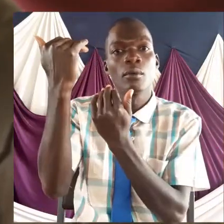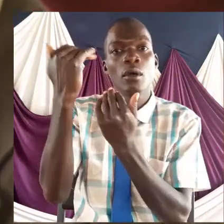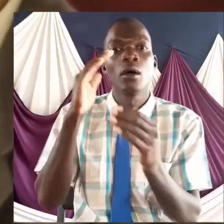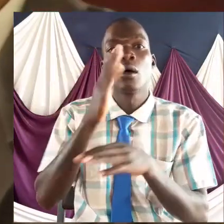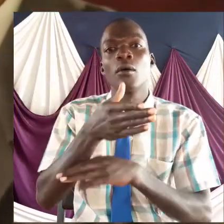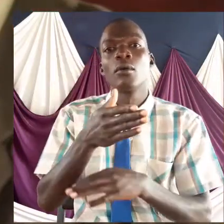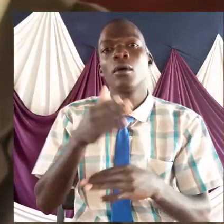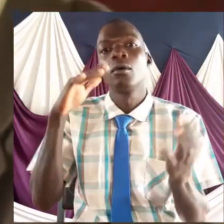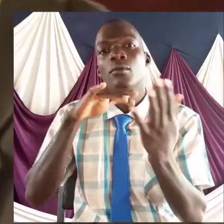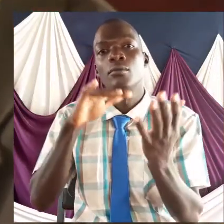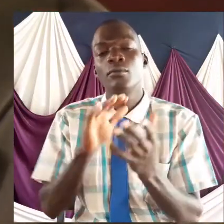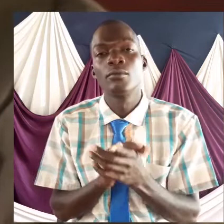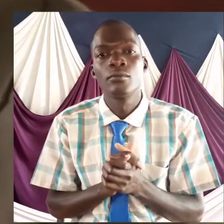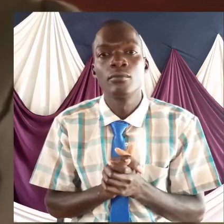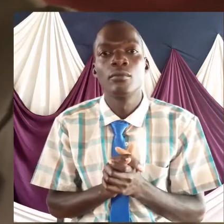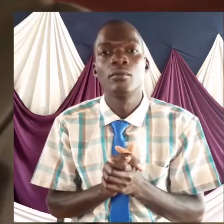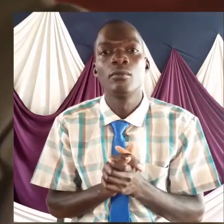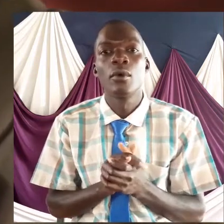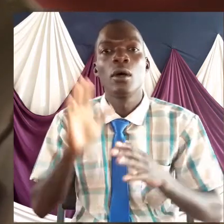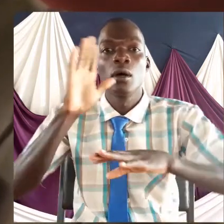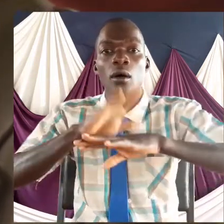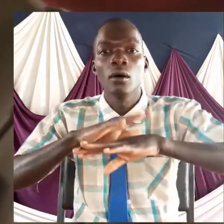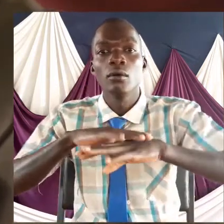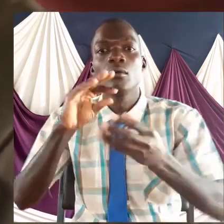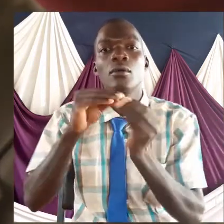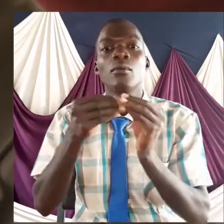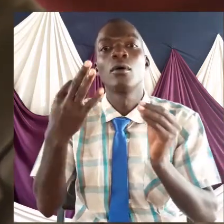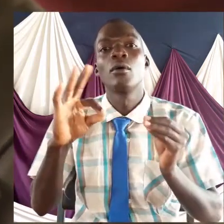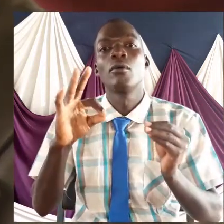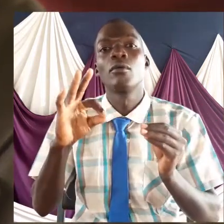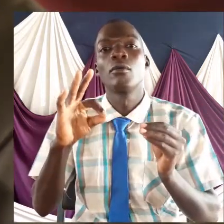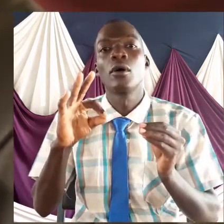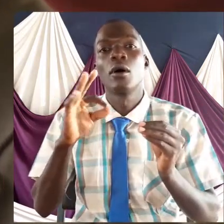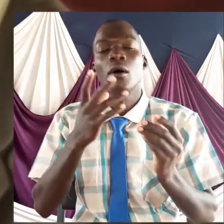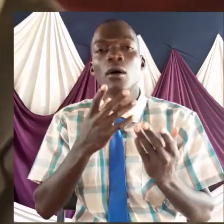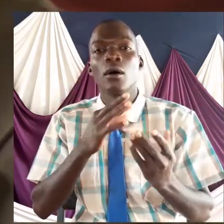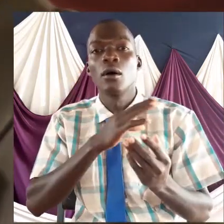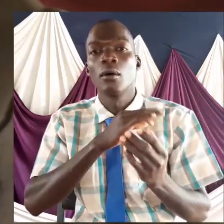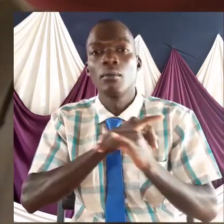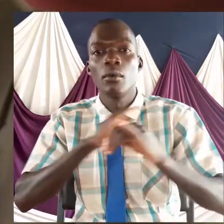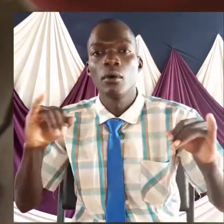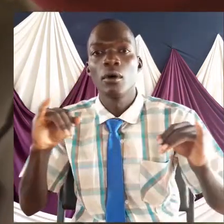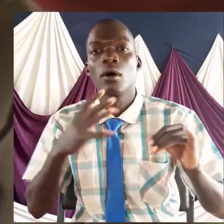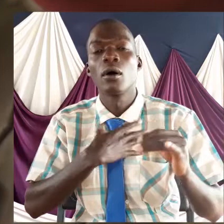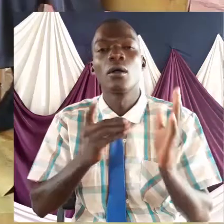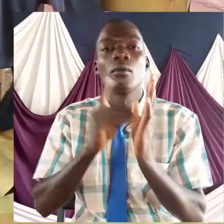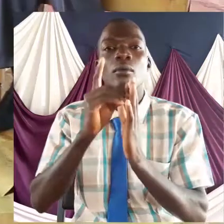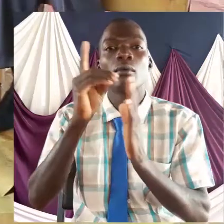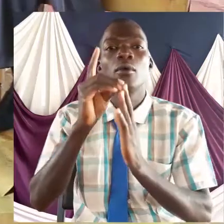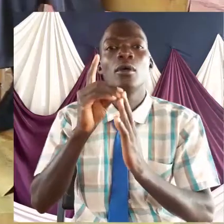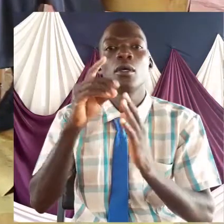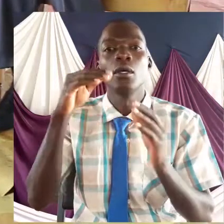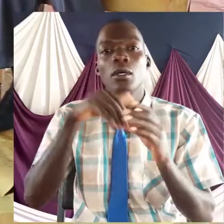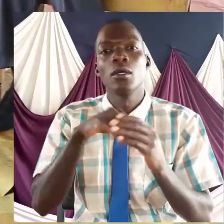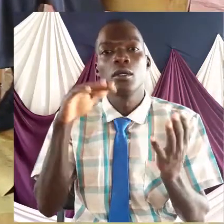study, a good number of our viewers and listeners will develop interest in prophecy